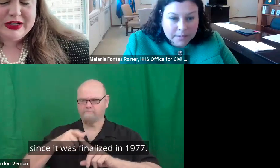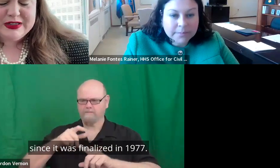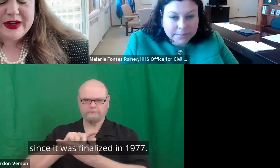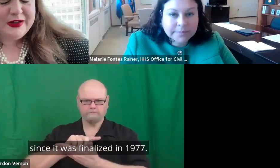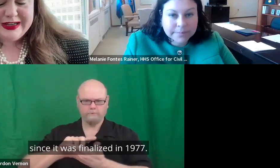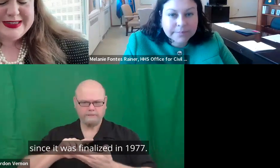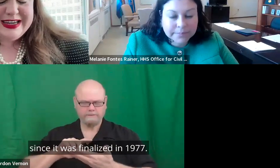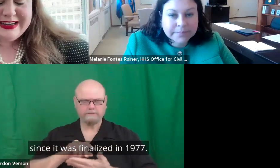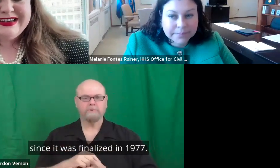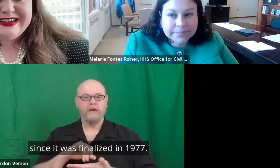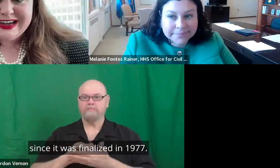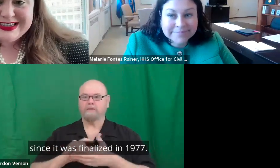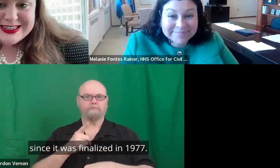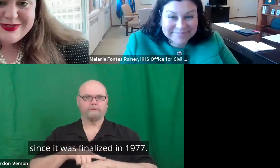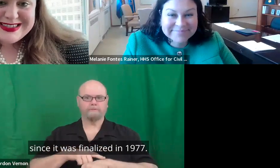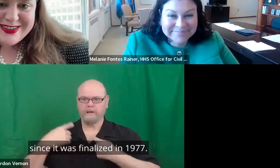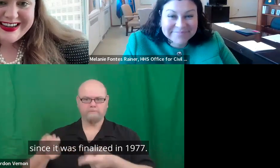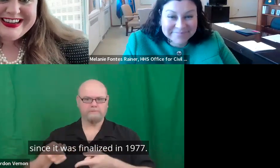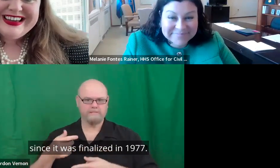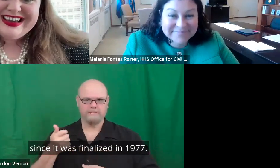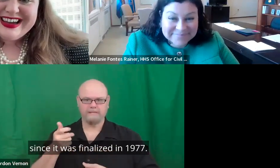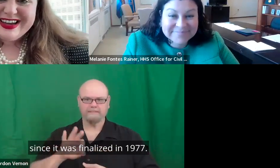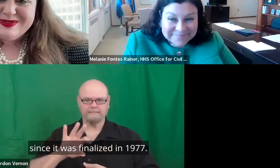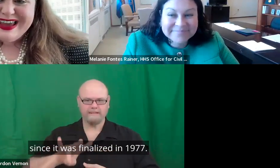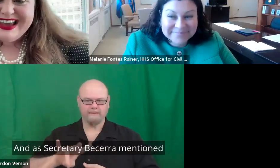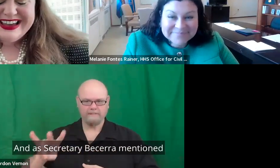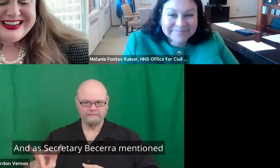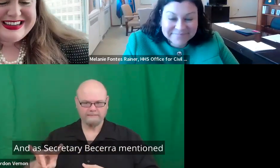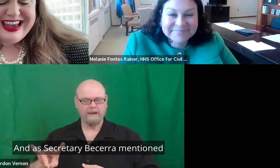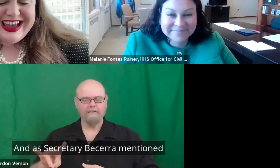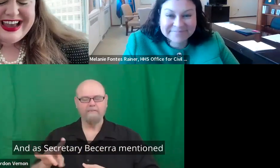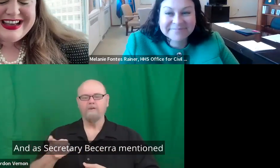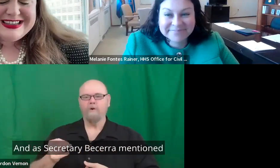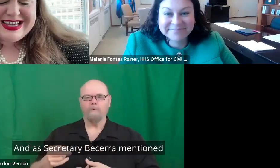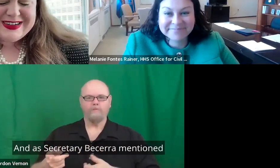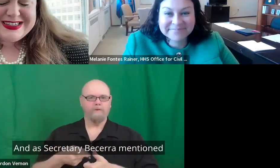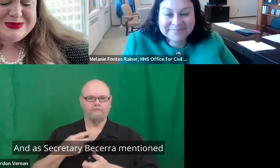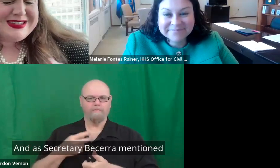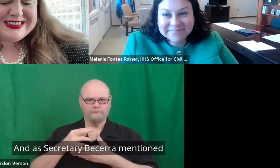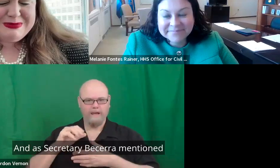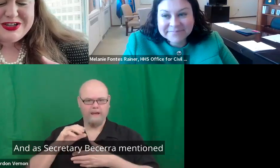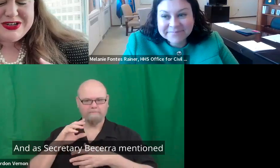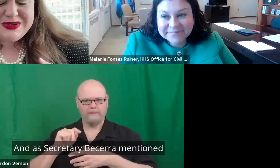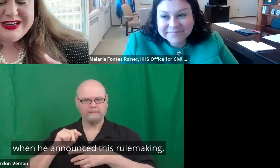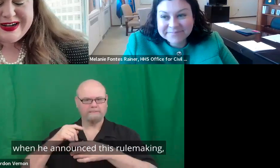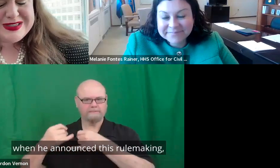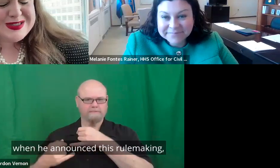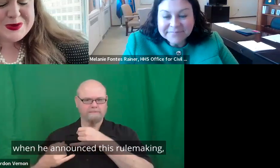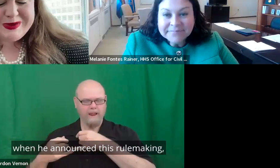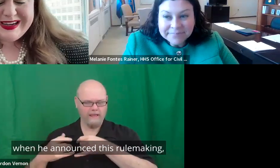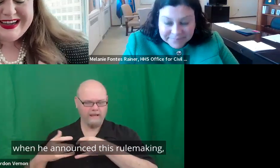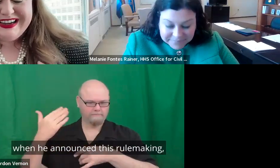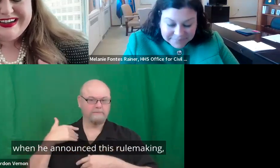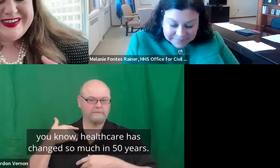it was finalized in 1977. And as Secretary Becerra mentioned when he announced